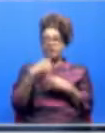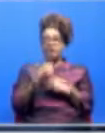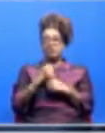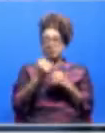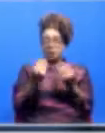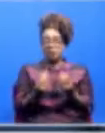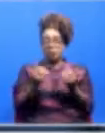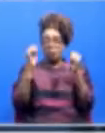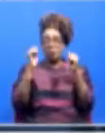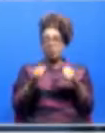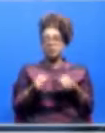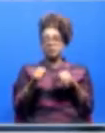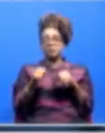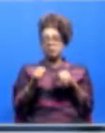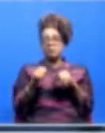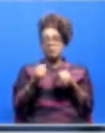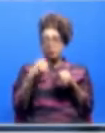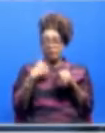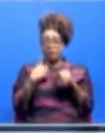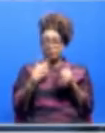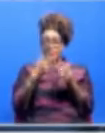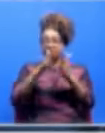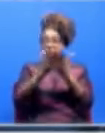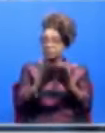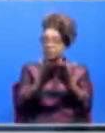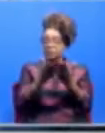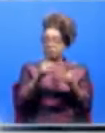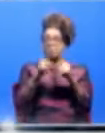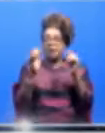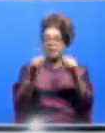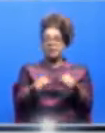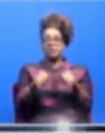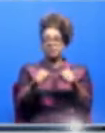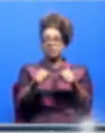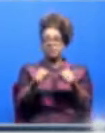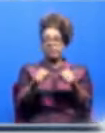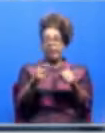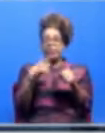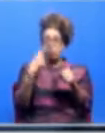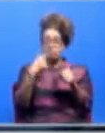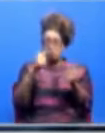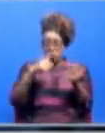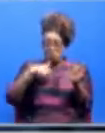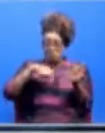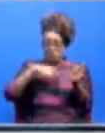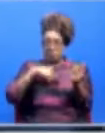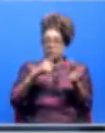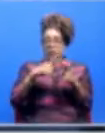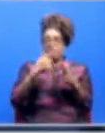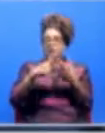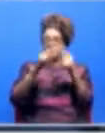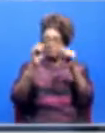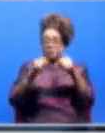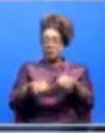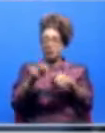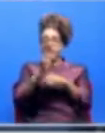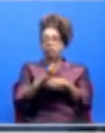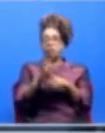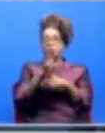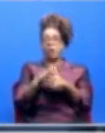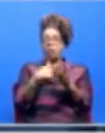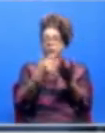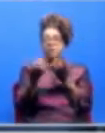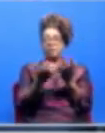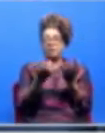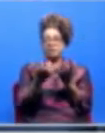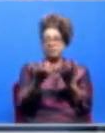confident that now we can be bullish, actually, in our outlook. That yes, now that people know who we are, then can they now start